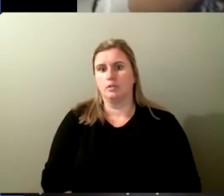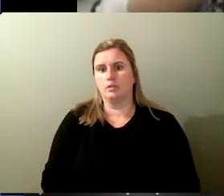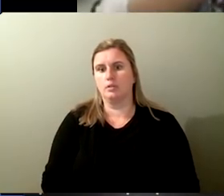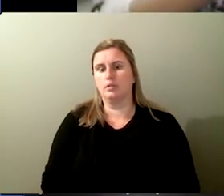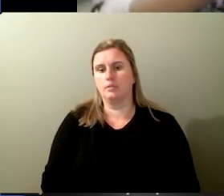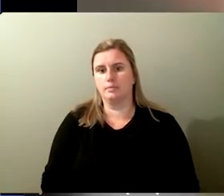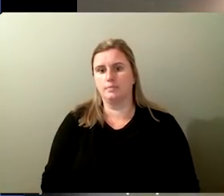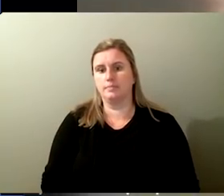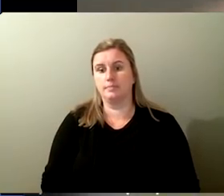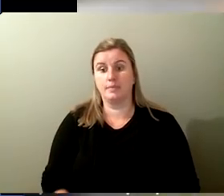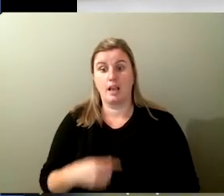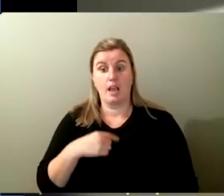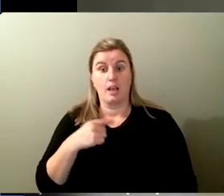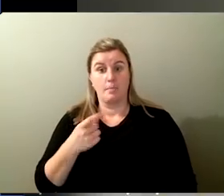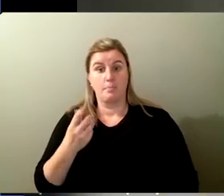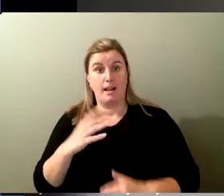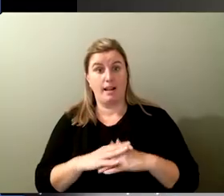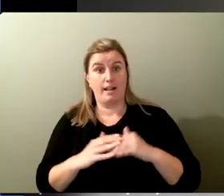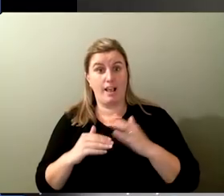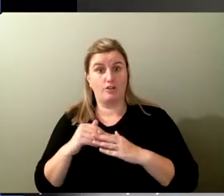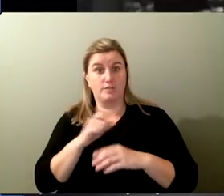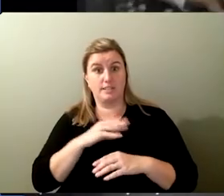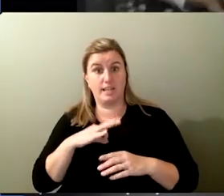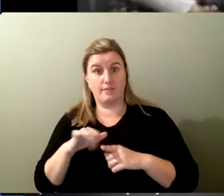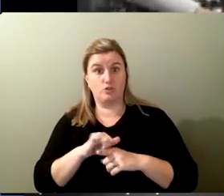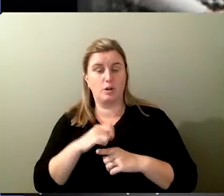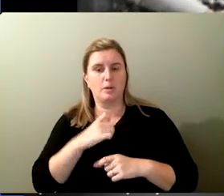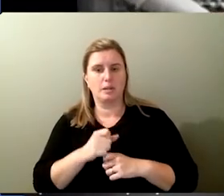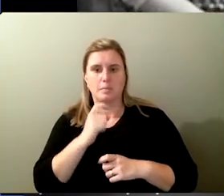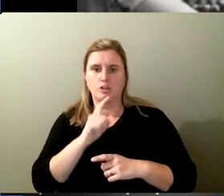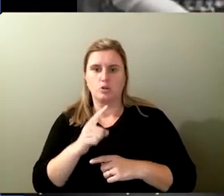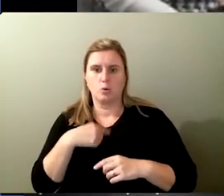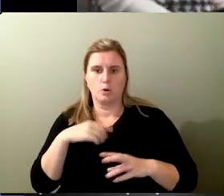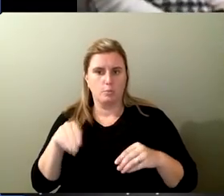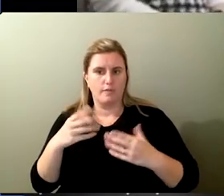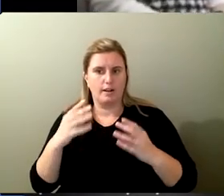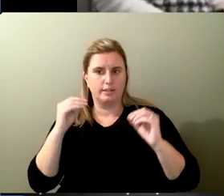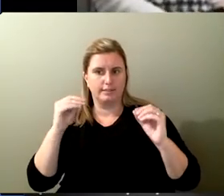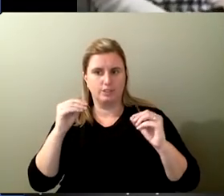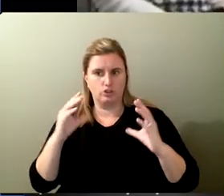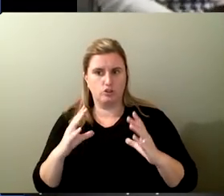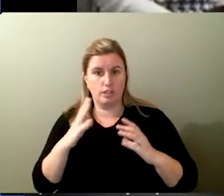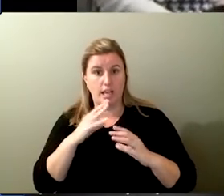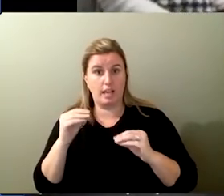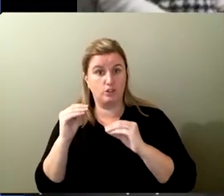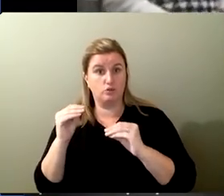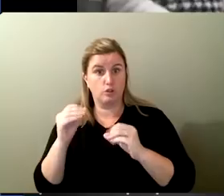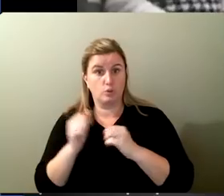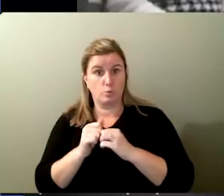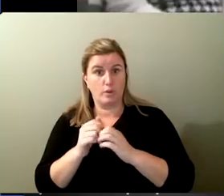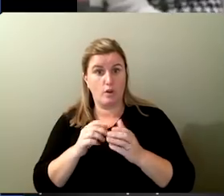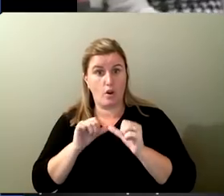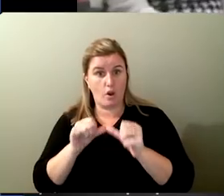are multiple layers of staff training. We need to make sure that we are providing teachers and instructors with